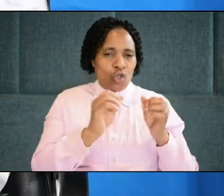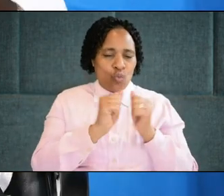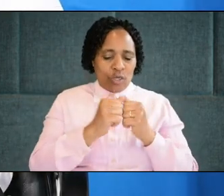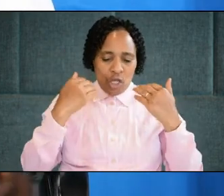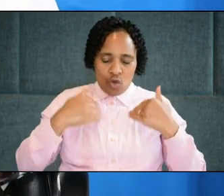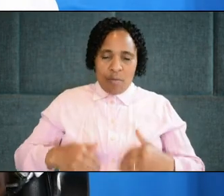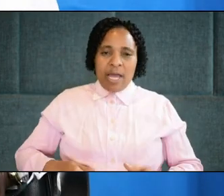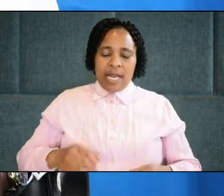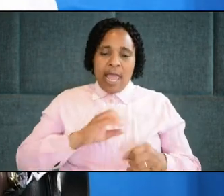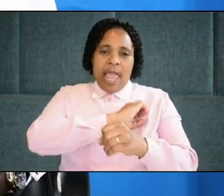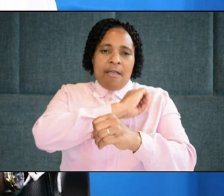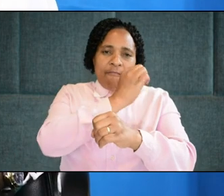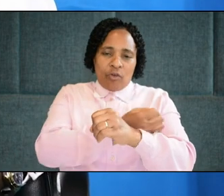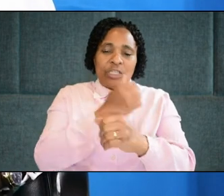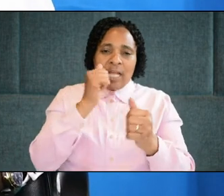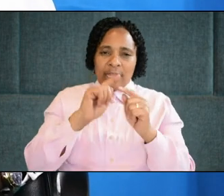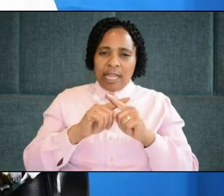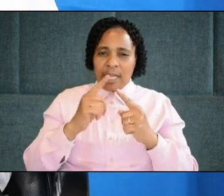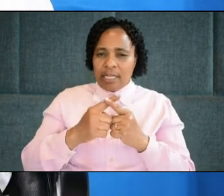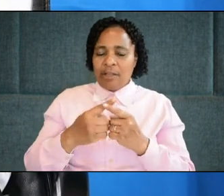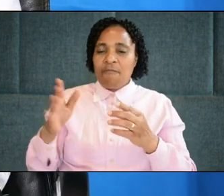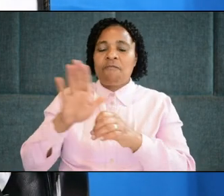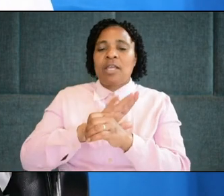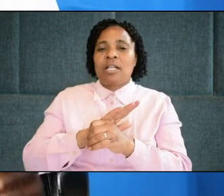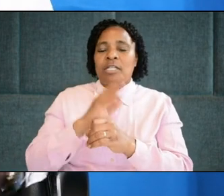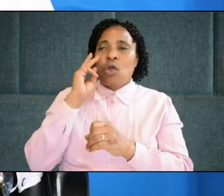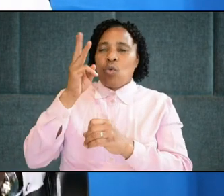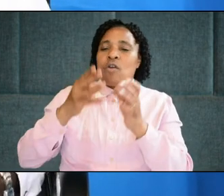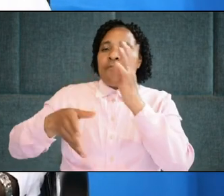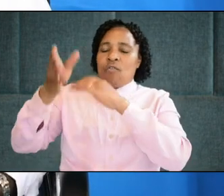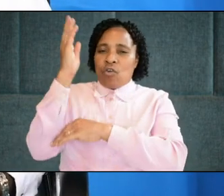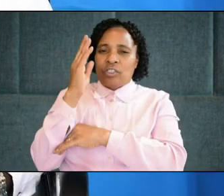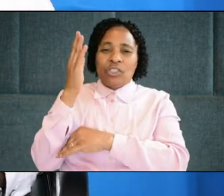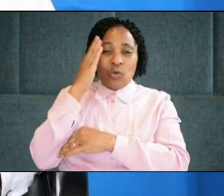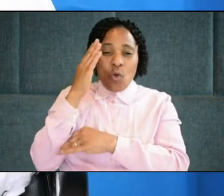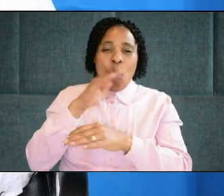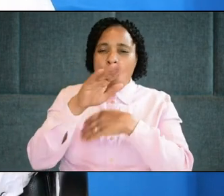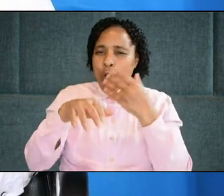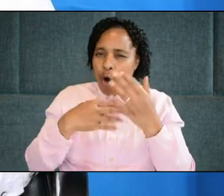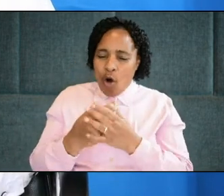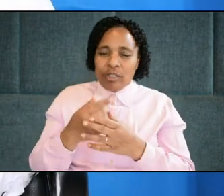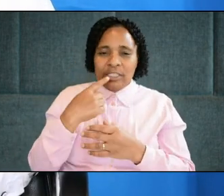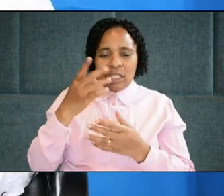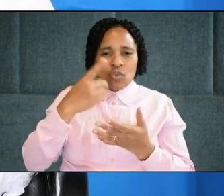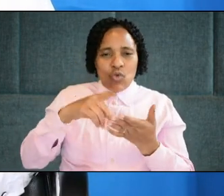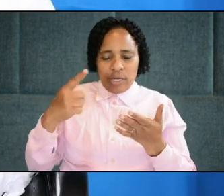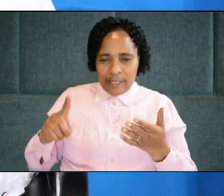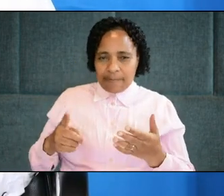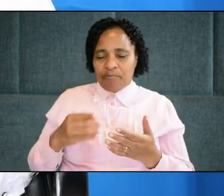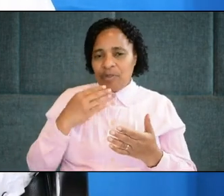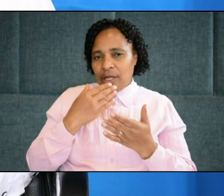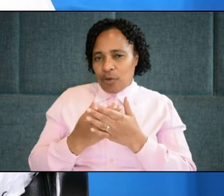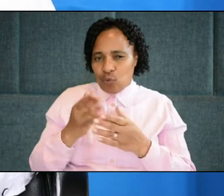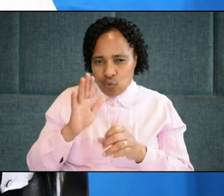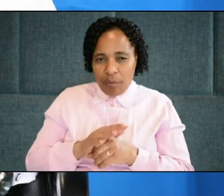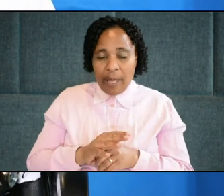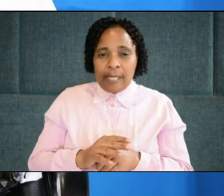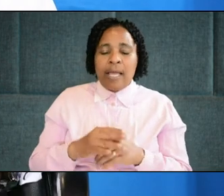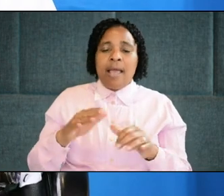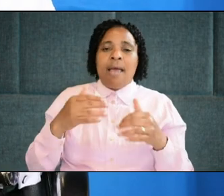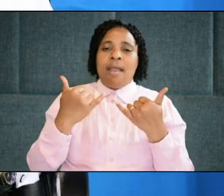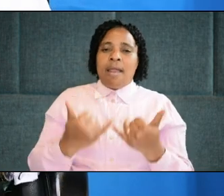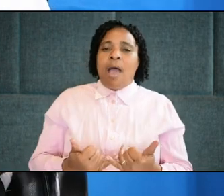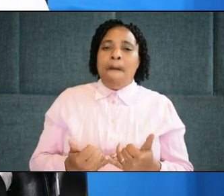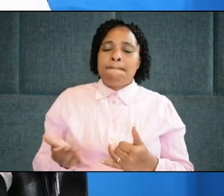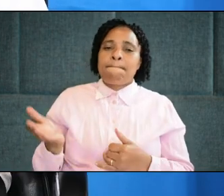to fulfill the will of God. And you know, all that you've said is just correct. Thank you so much. I'm